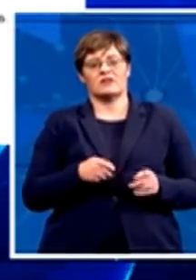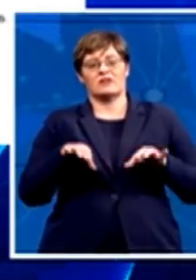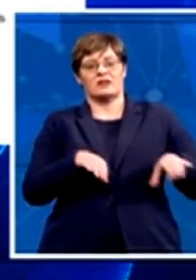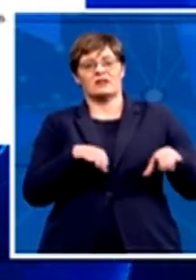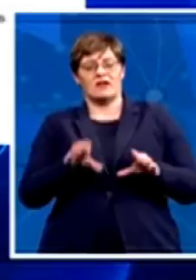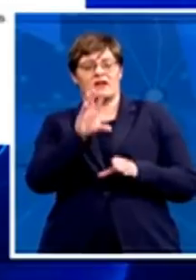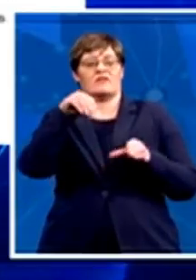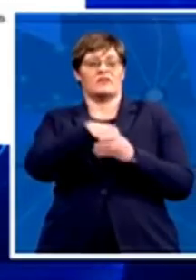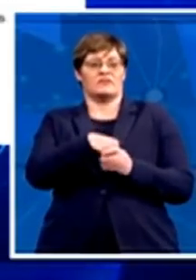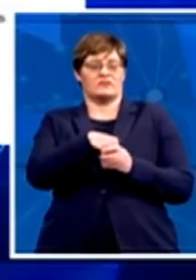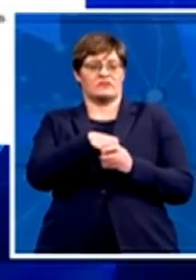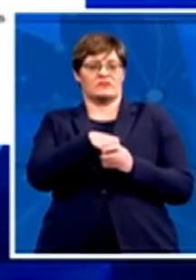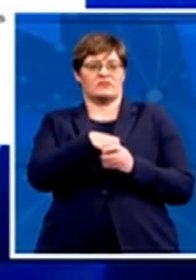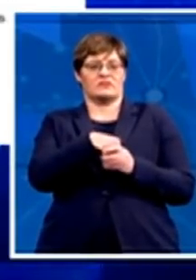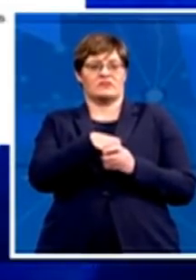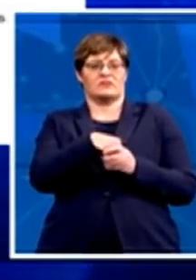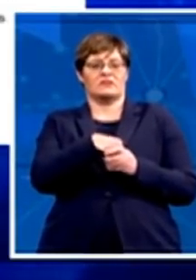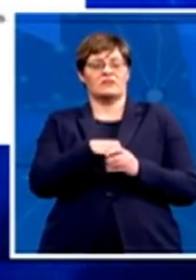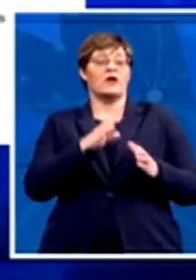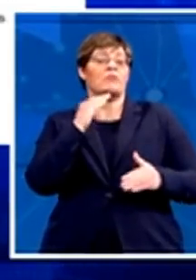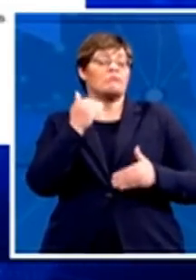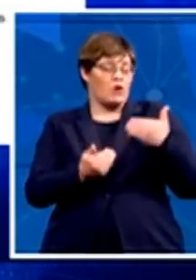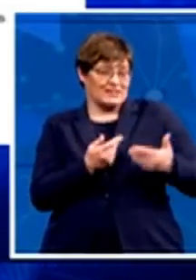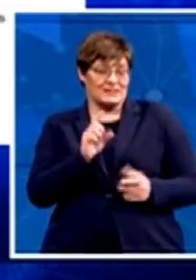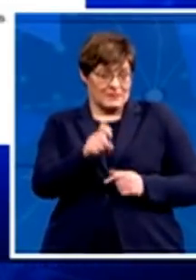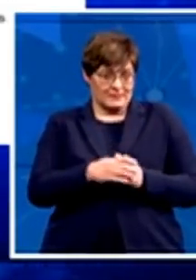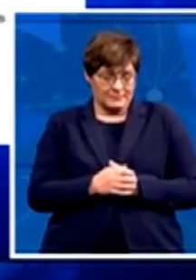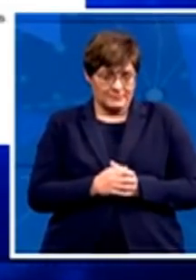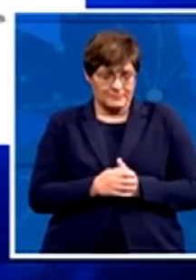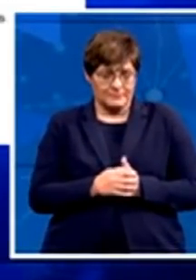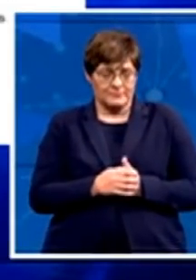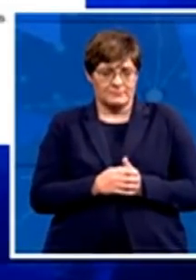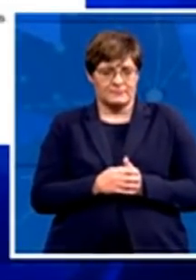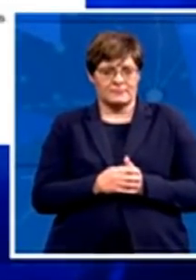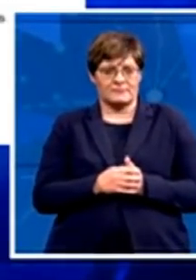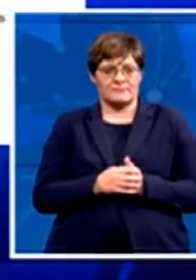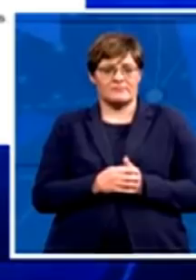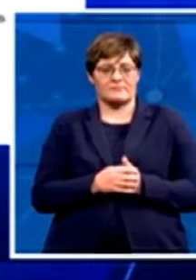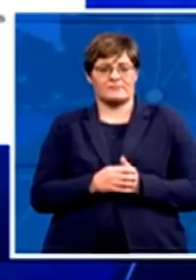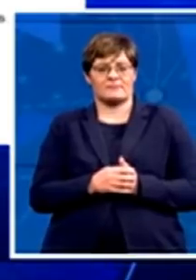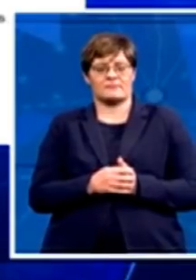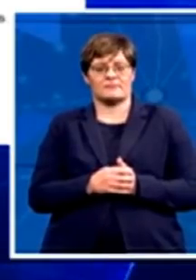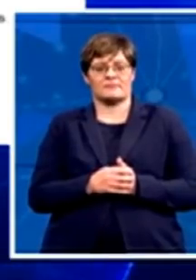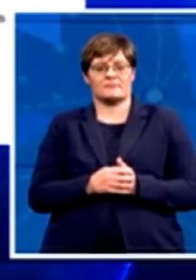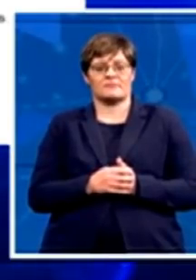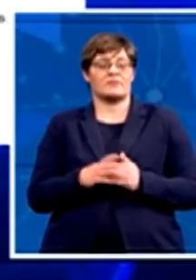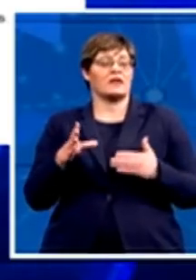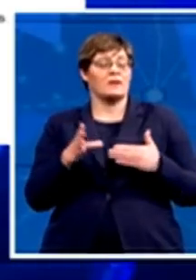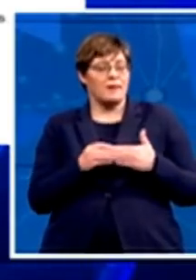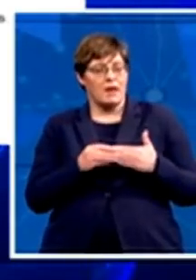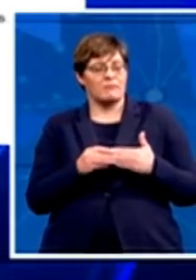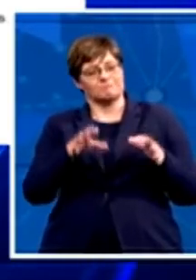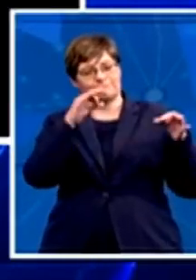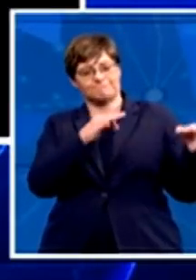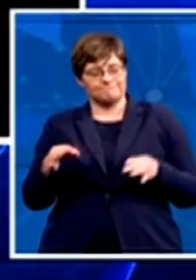the process, and members can determine amongst themselves again if they also want